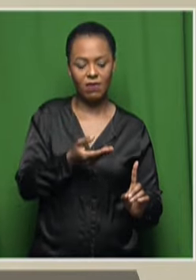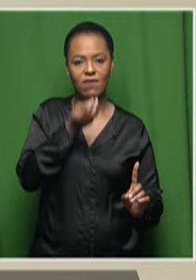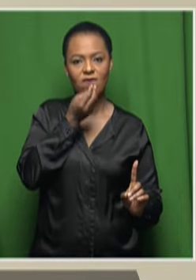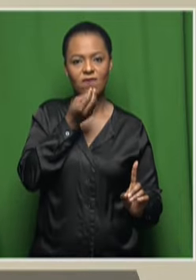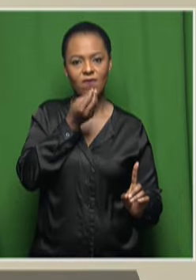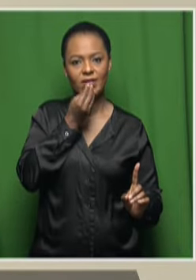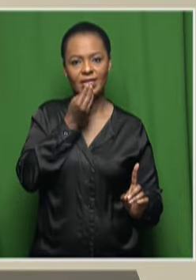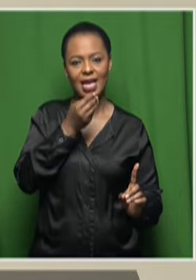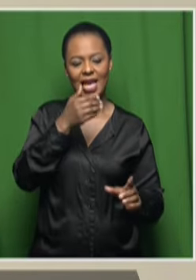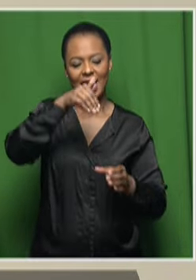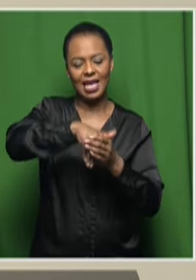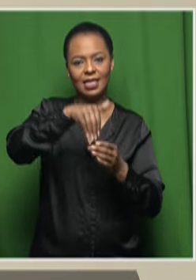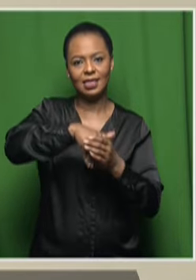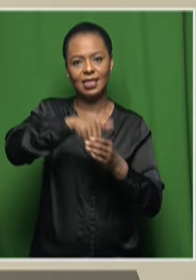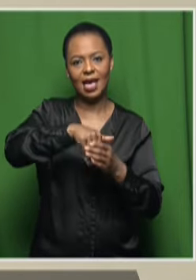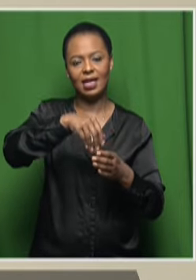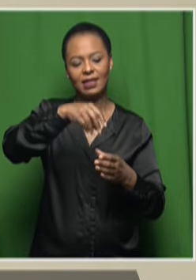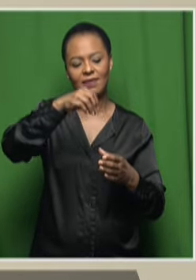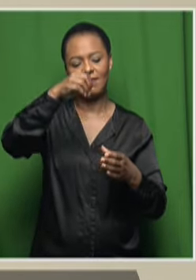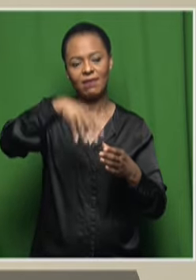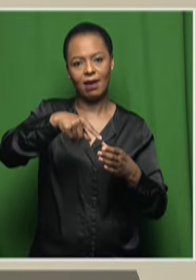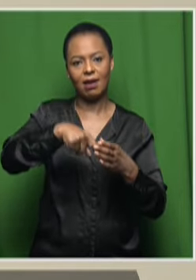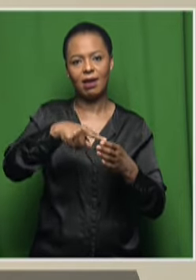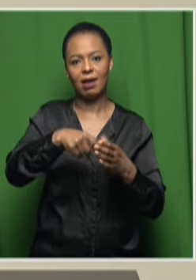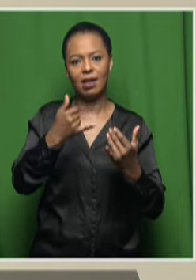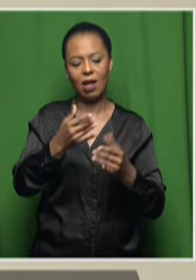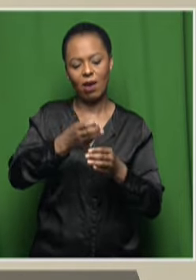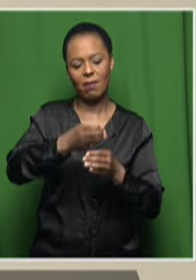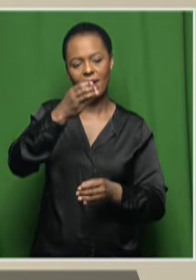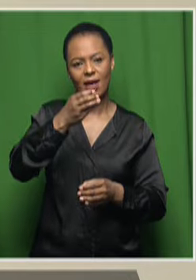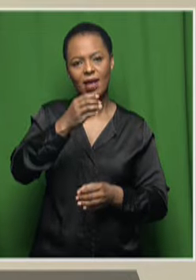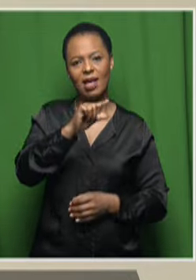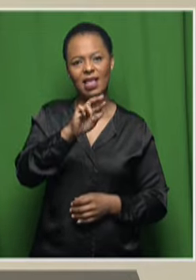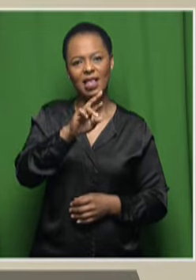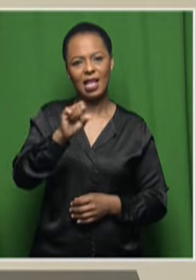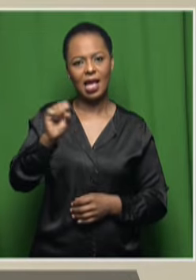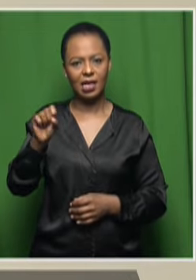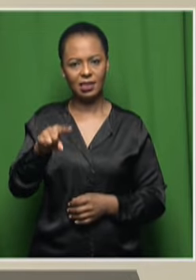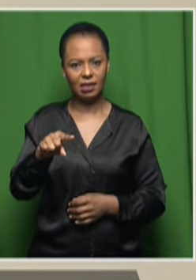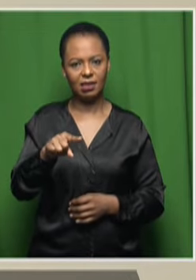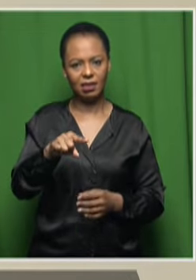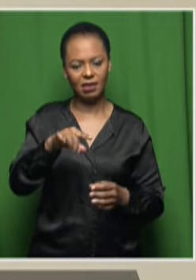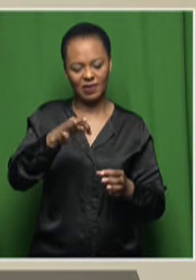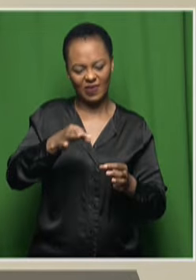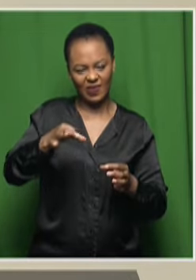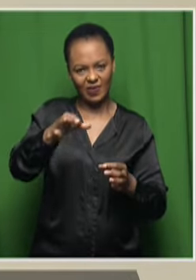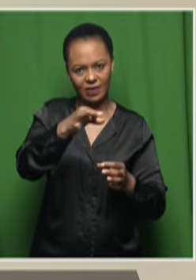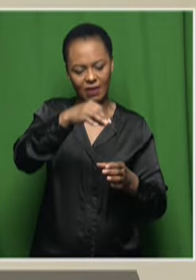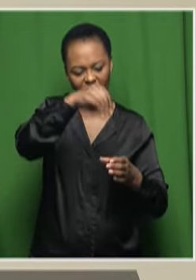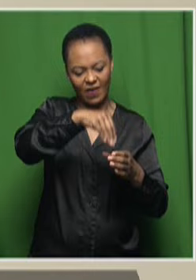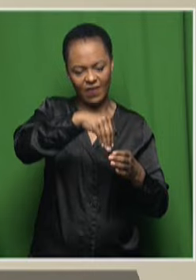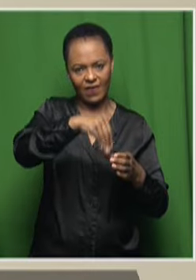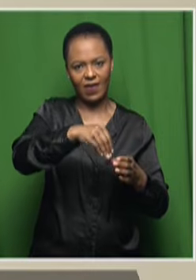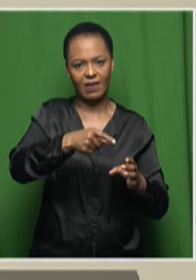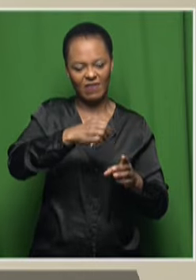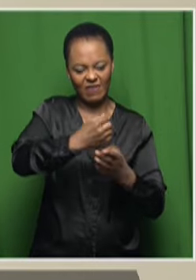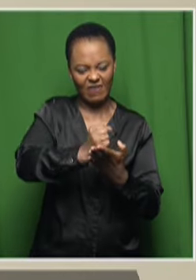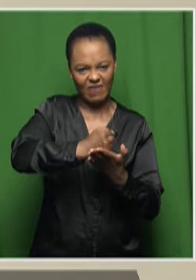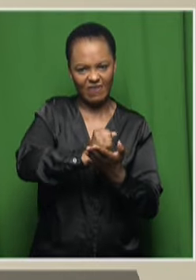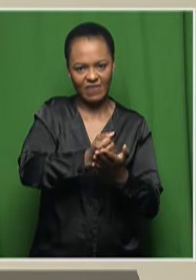Now, we have written and we have made this application because we want the TRC to complete their work, because this